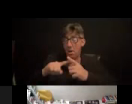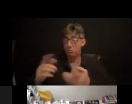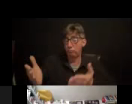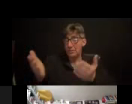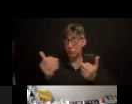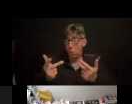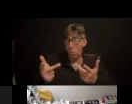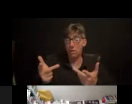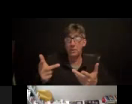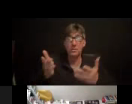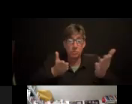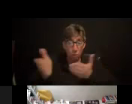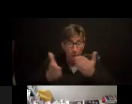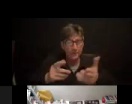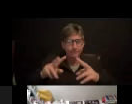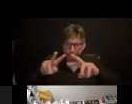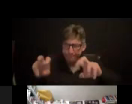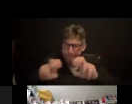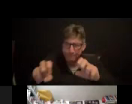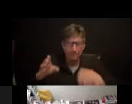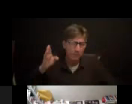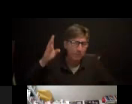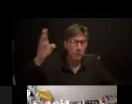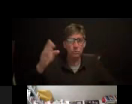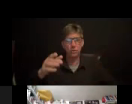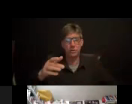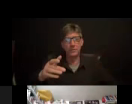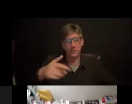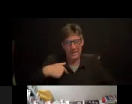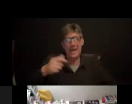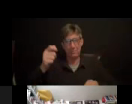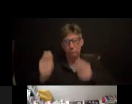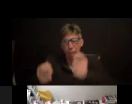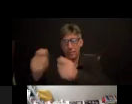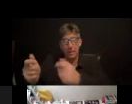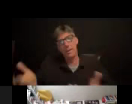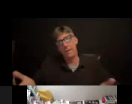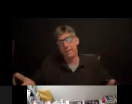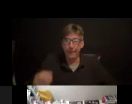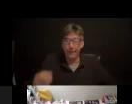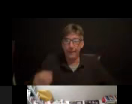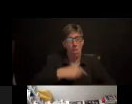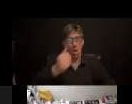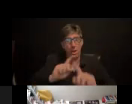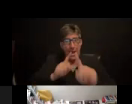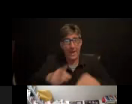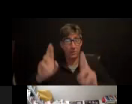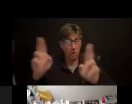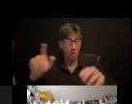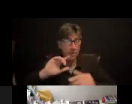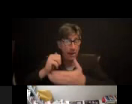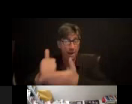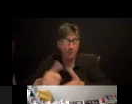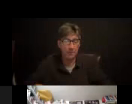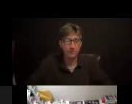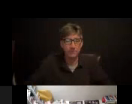the future of transportation, and definitely have the ability to rethink it as well. So a bit of a long-winded answer, but I hope that helps. Definitely.